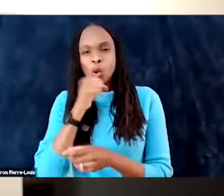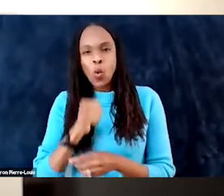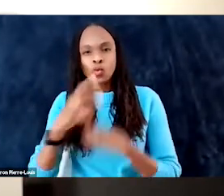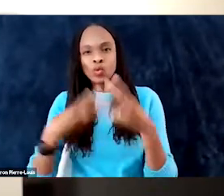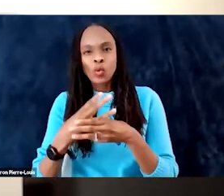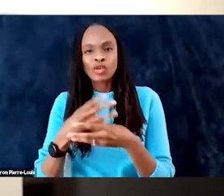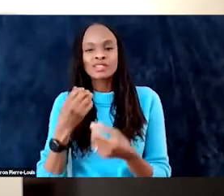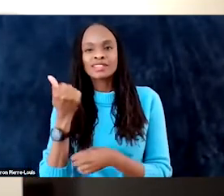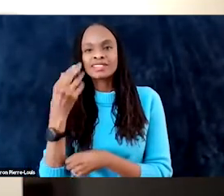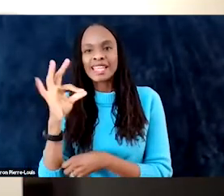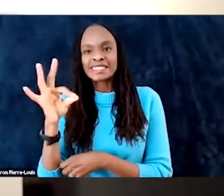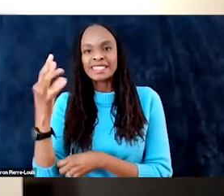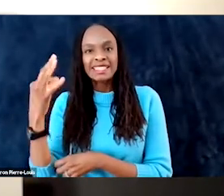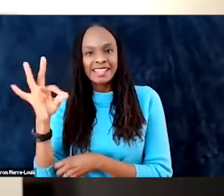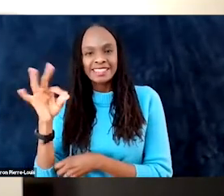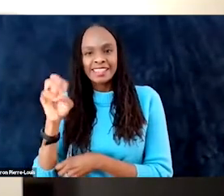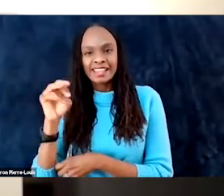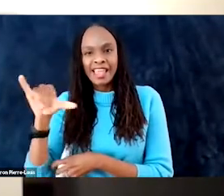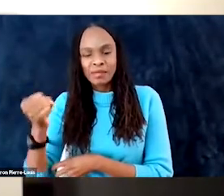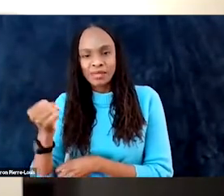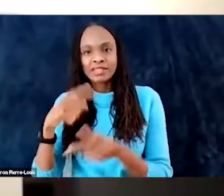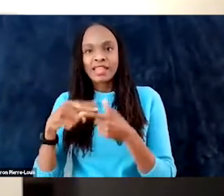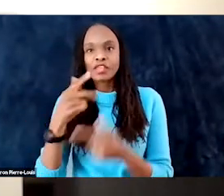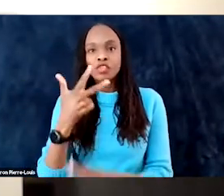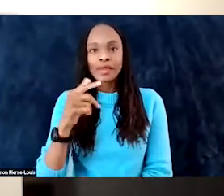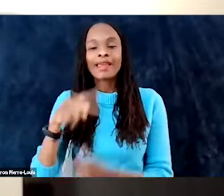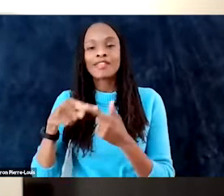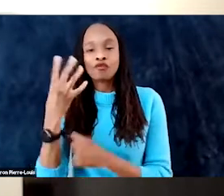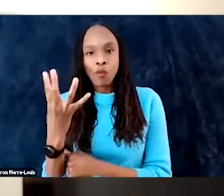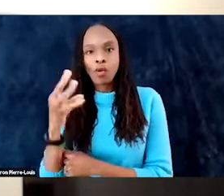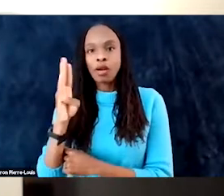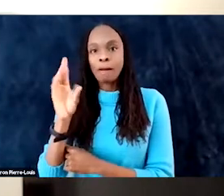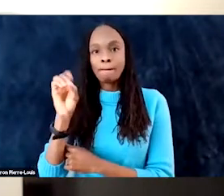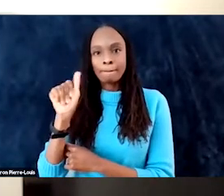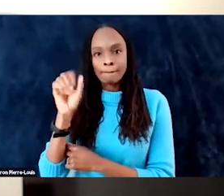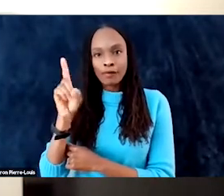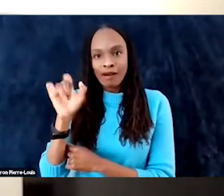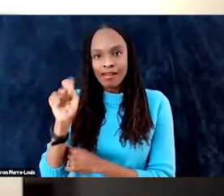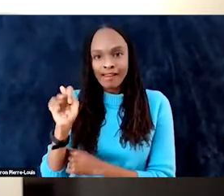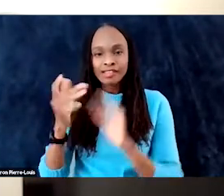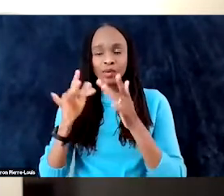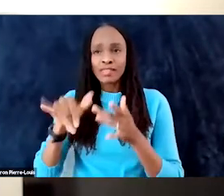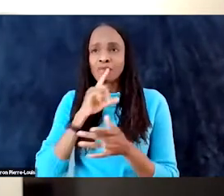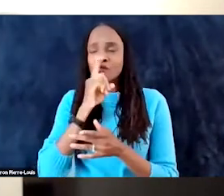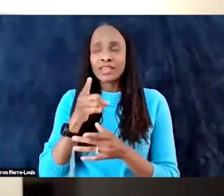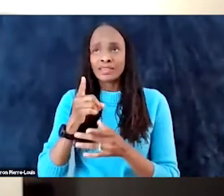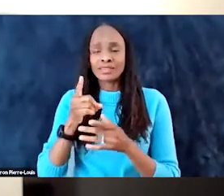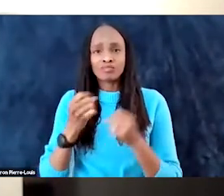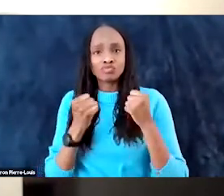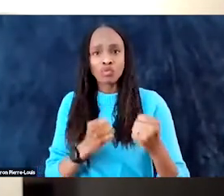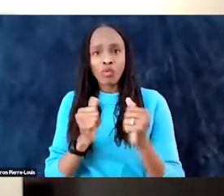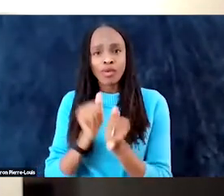1919 Emmys, the 3 and then 4 broadcast networks, which had dominated the Emmys my whole life. Usually